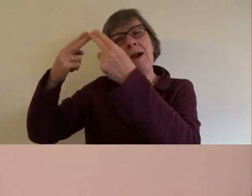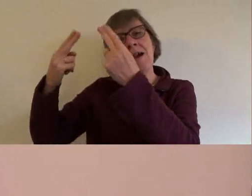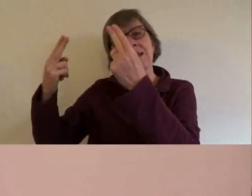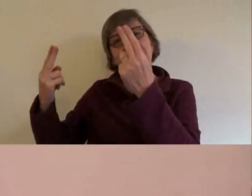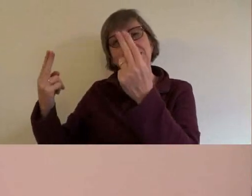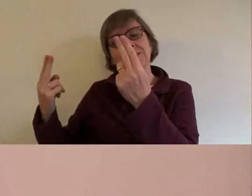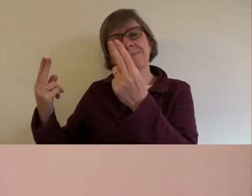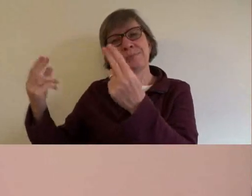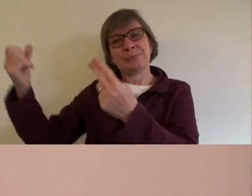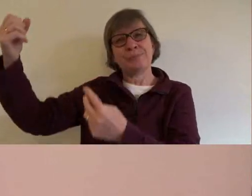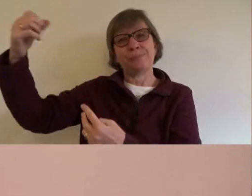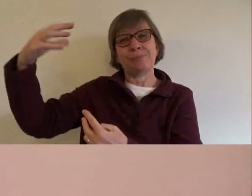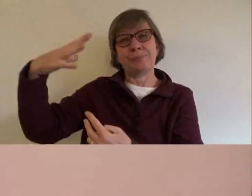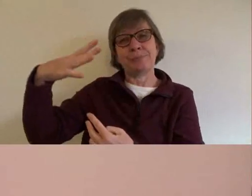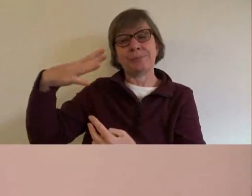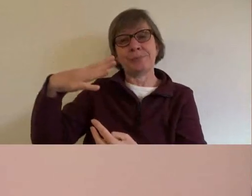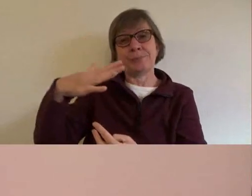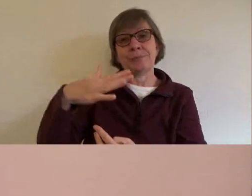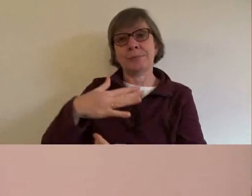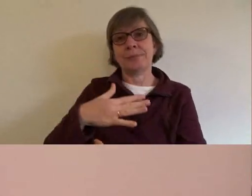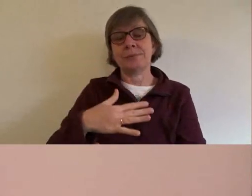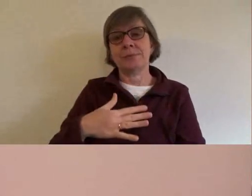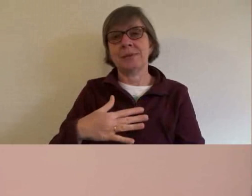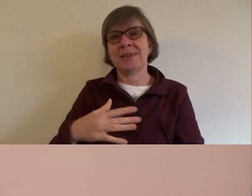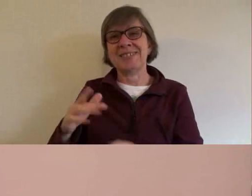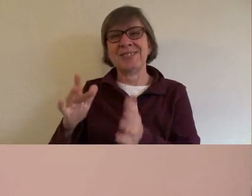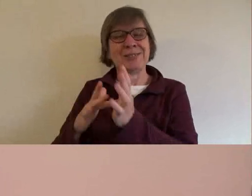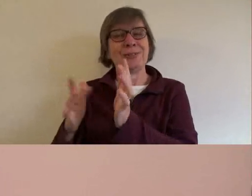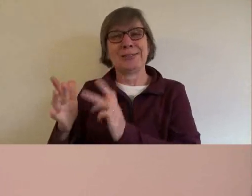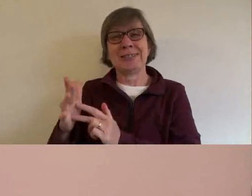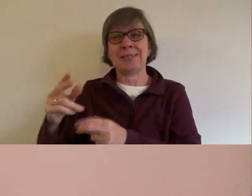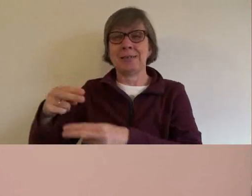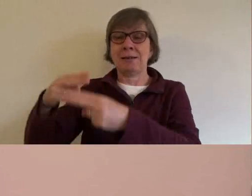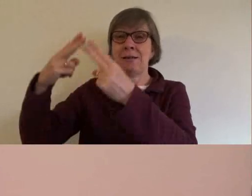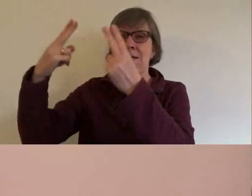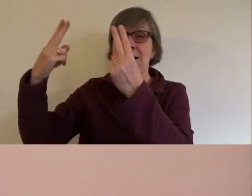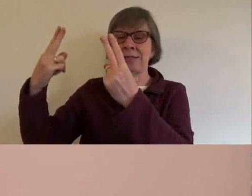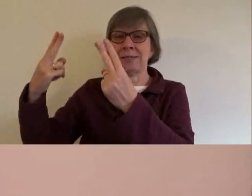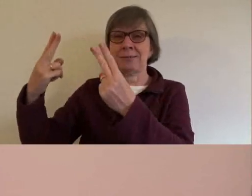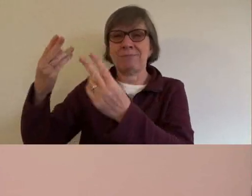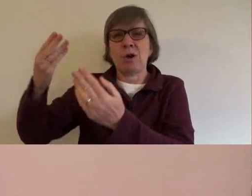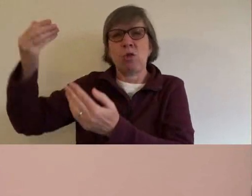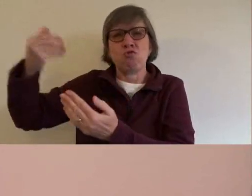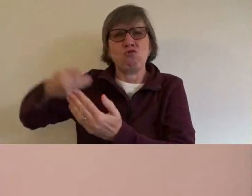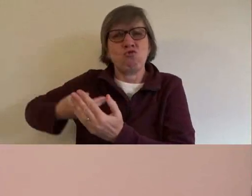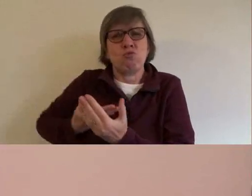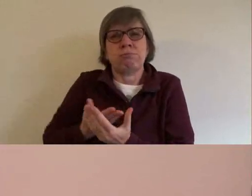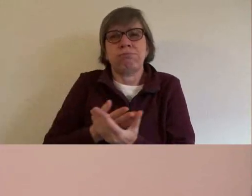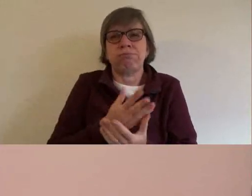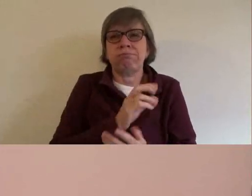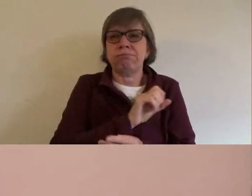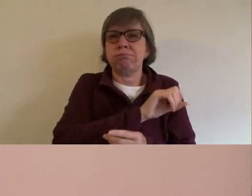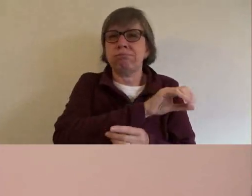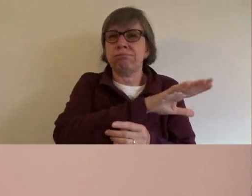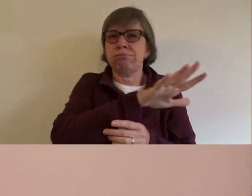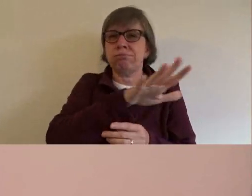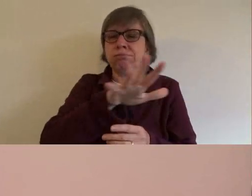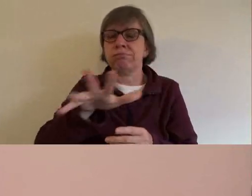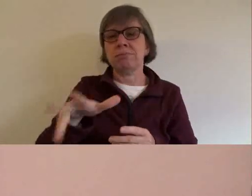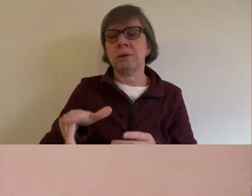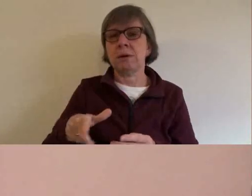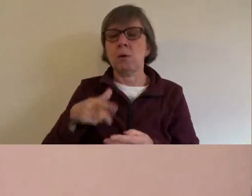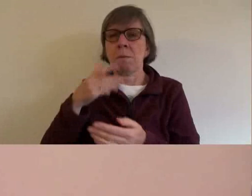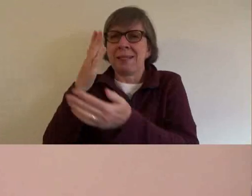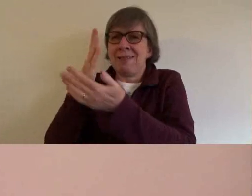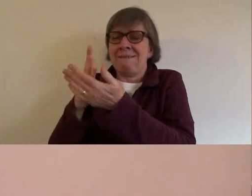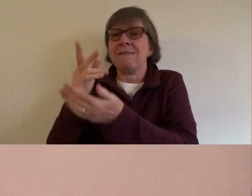of Jesus shining across our land and the light of Jesus shining through us, through those of us who trust in him and follow